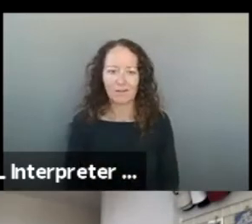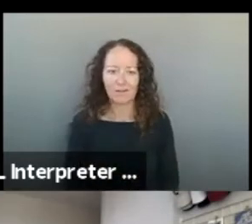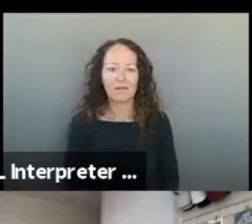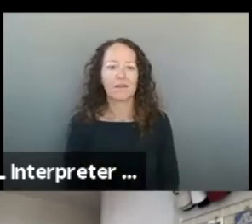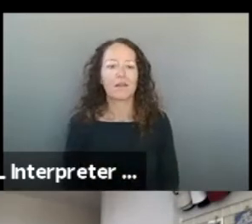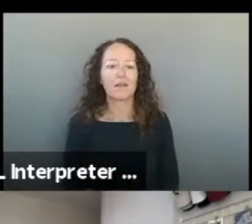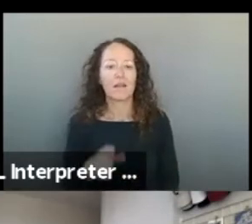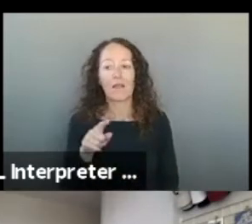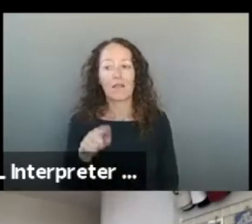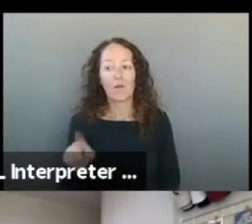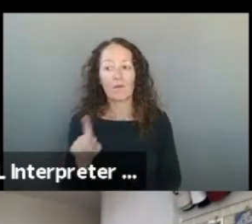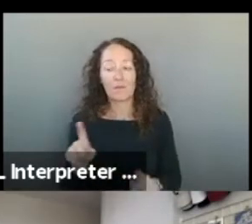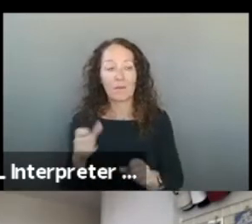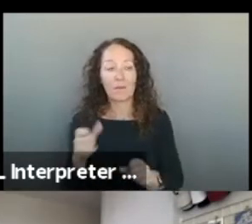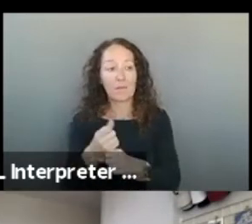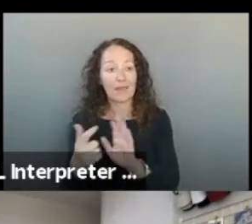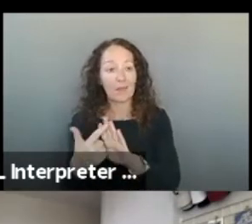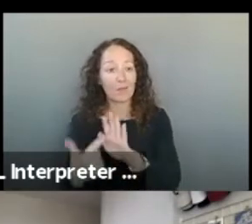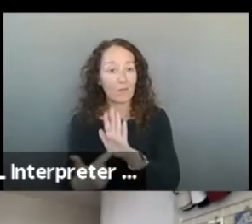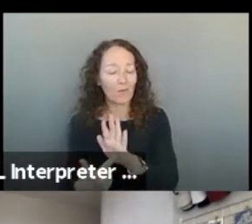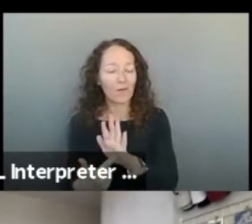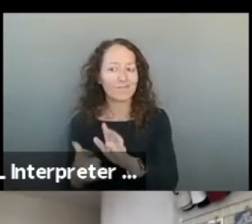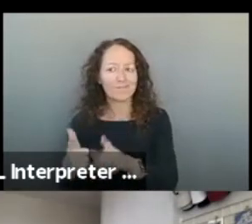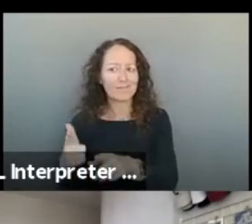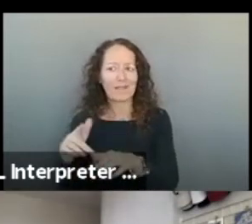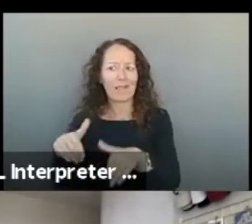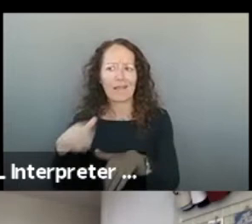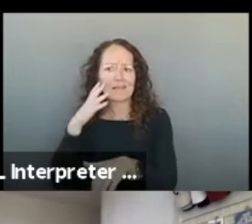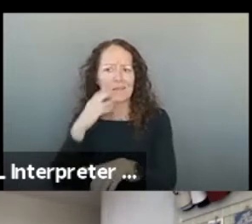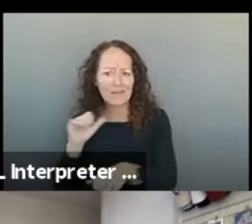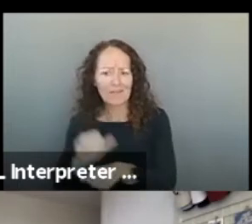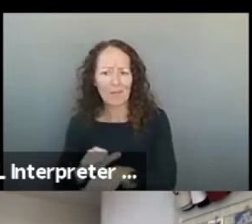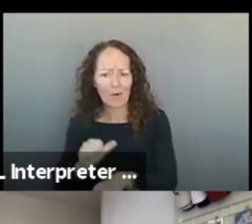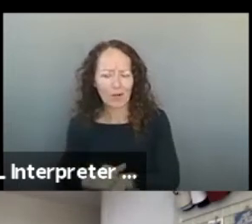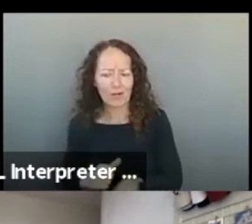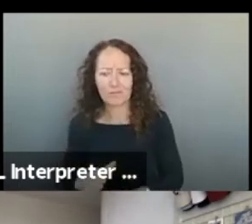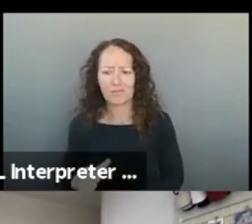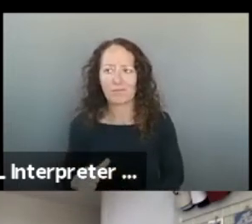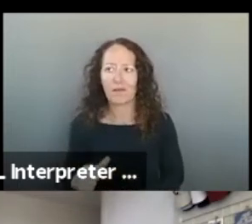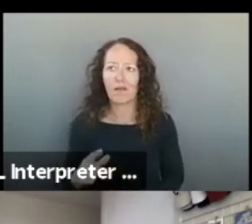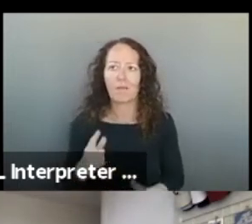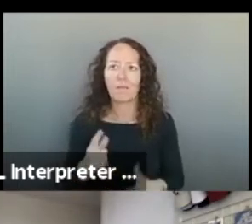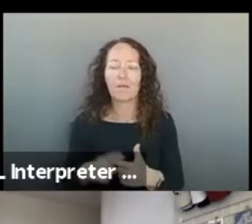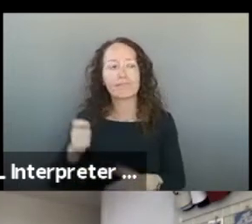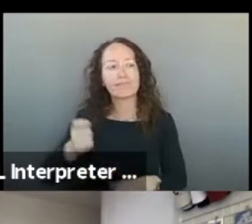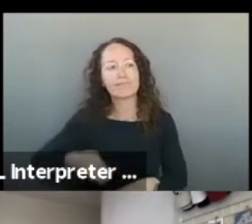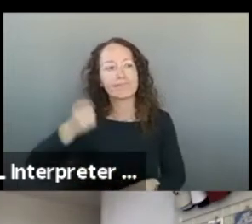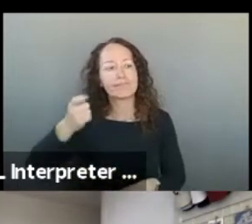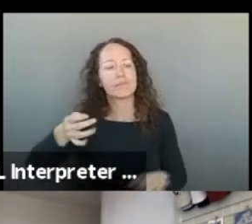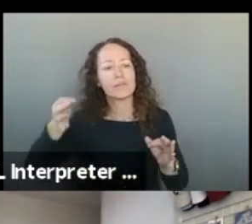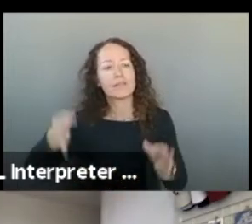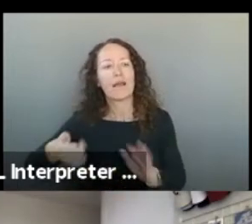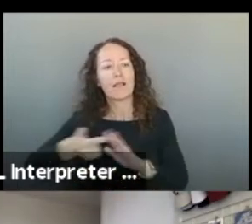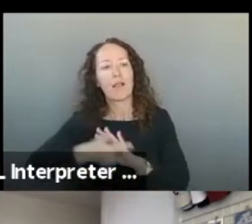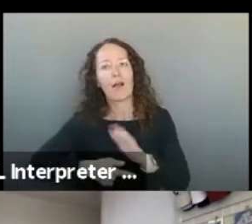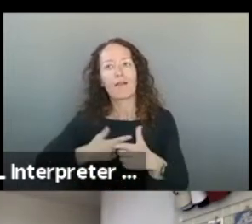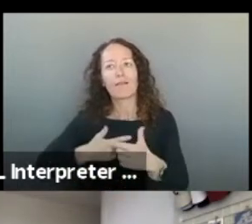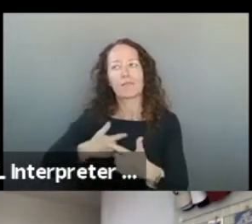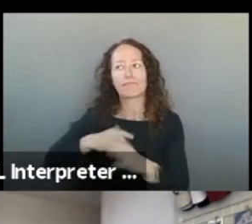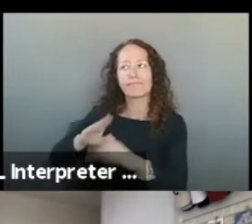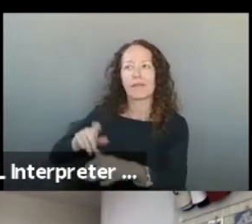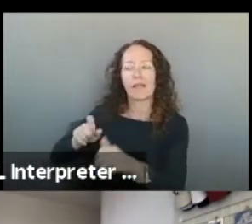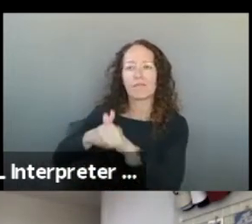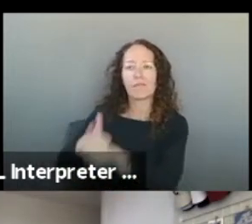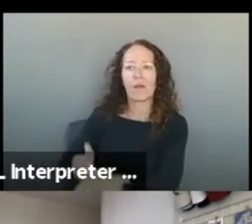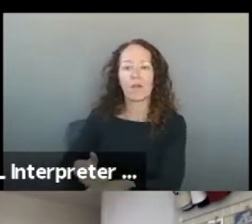have to follow by. Or even like every time they pass a new, you know, HR law that like I agree with wholeheartedly,